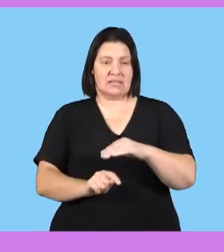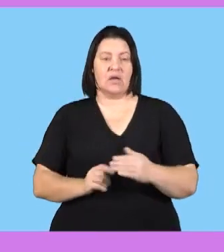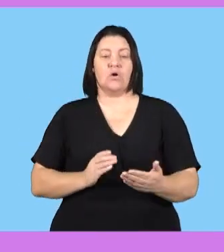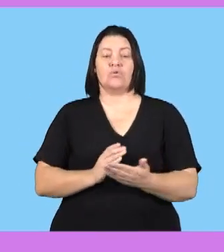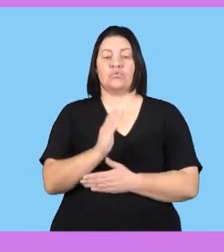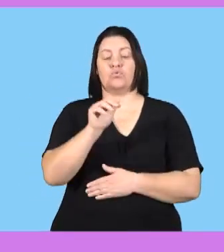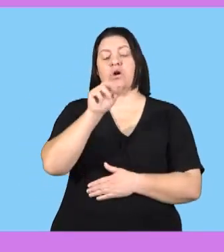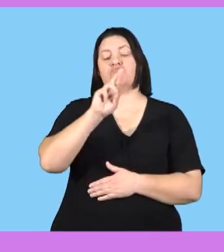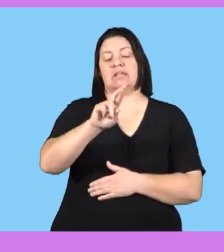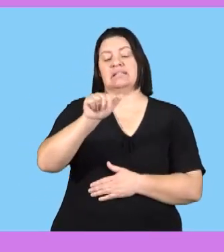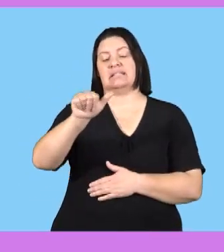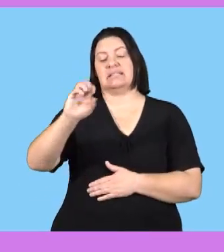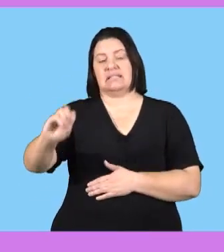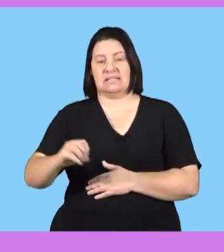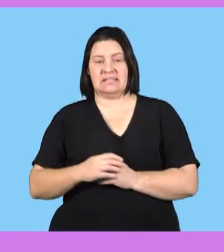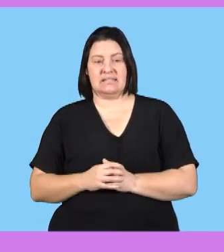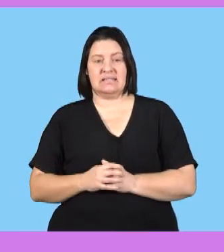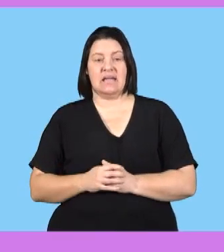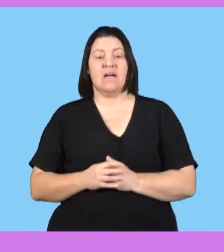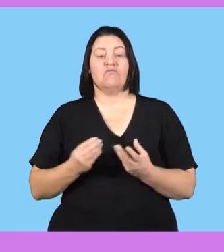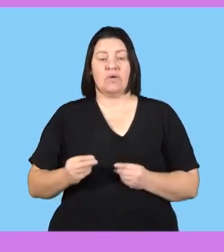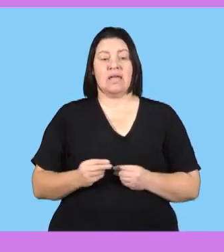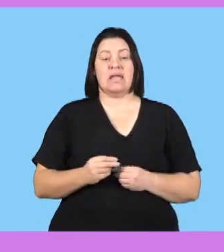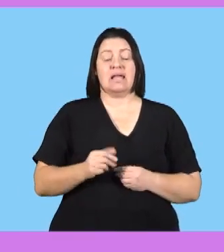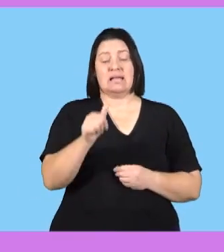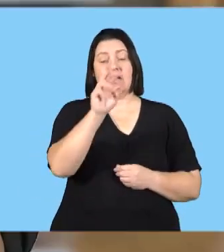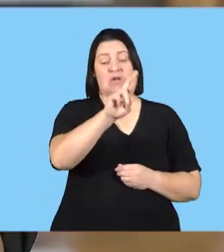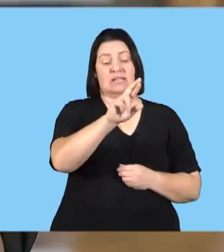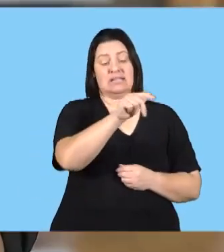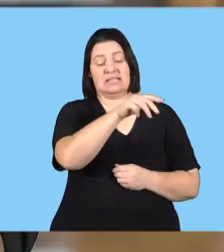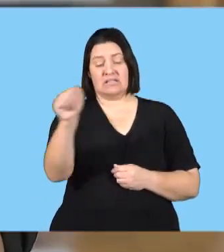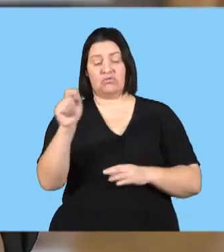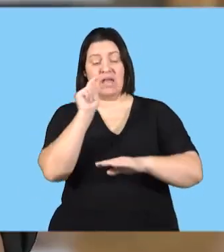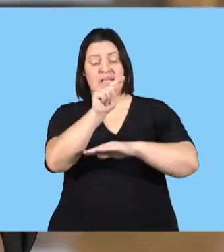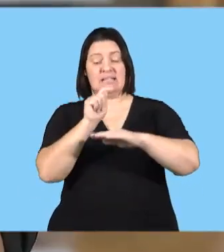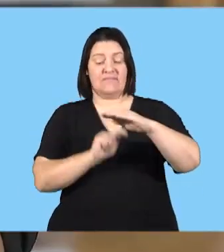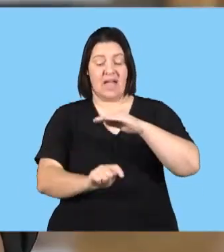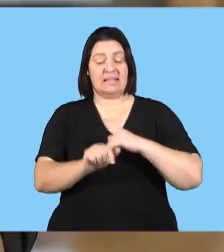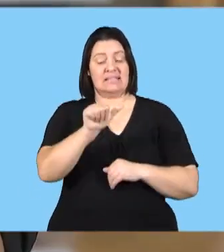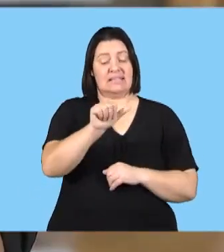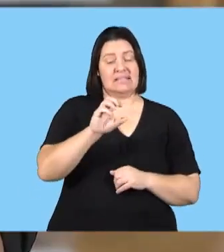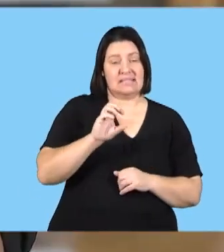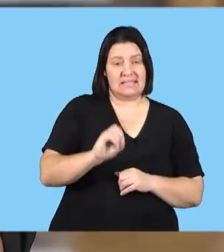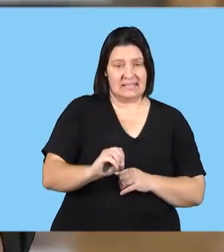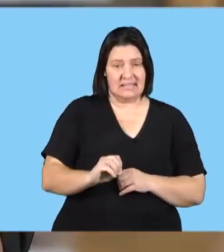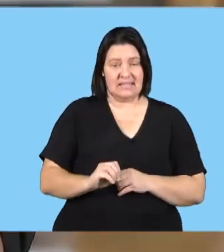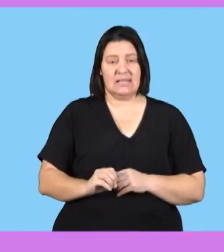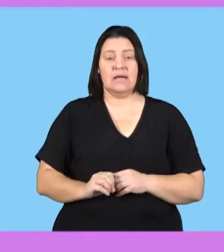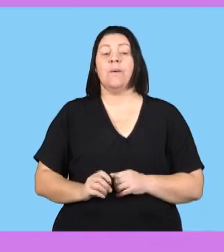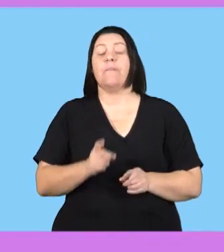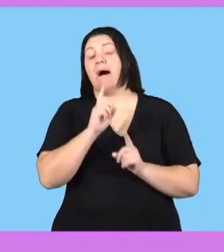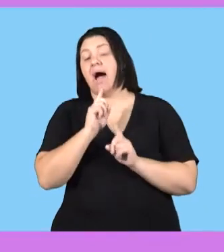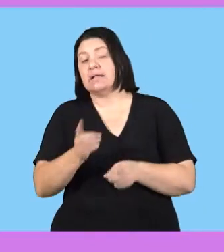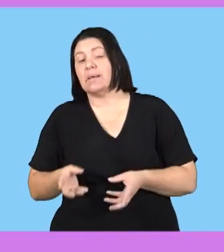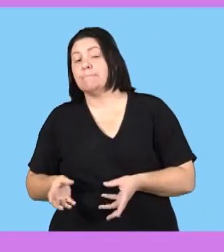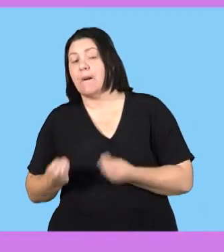by 60 rand. So when we take 600 rand and we divide it by 60 rand,